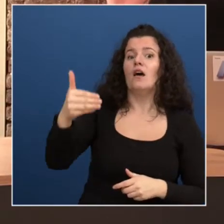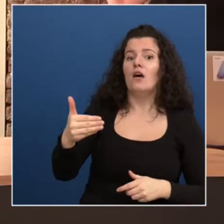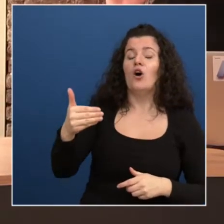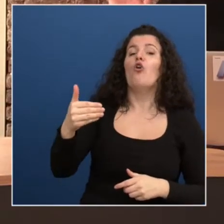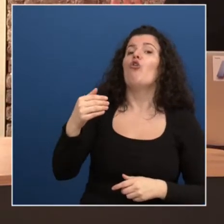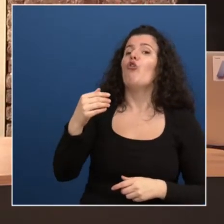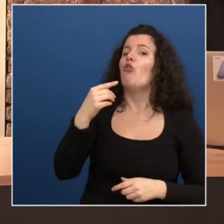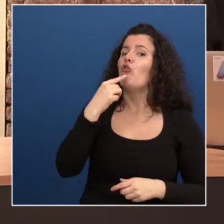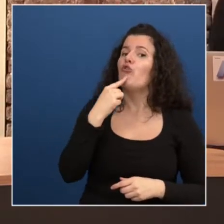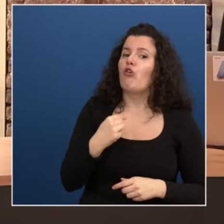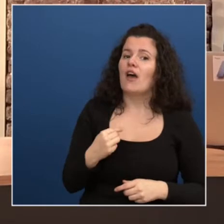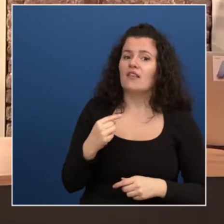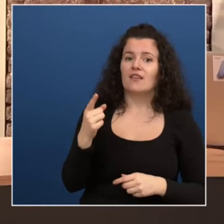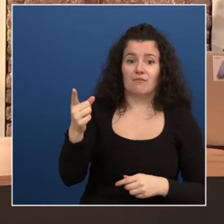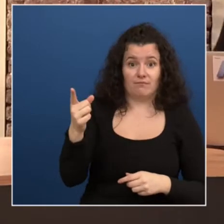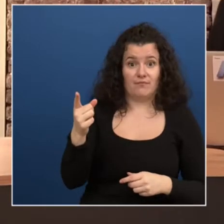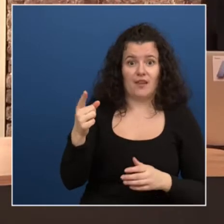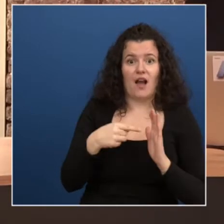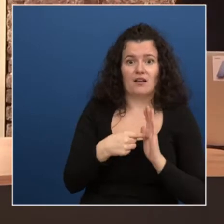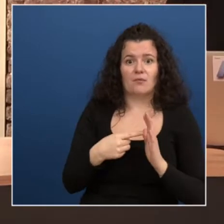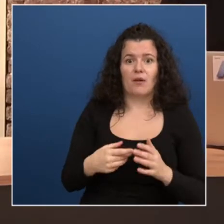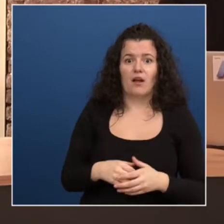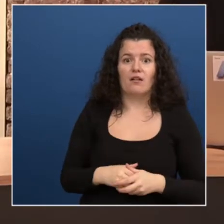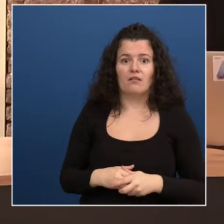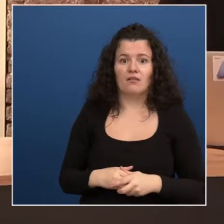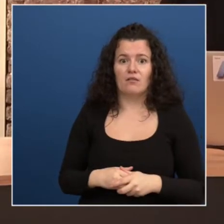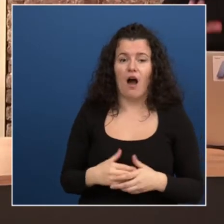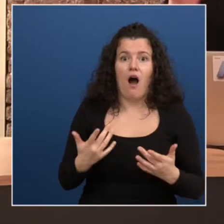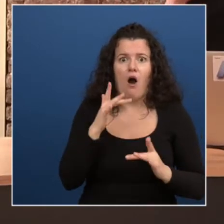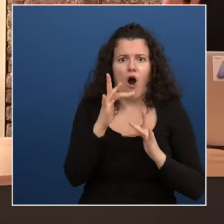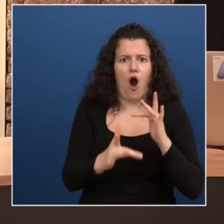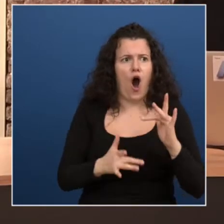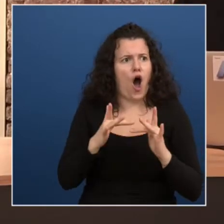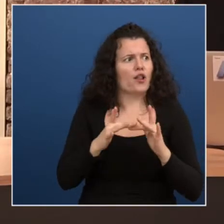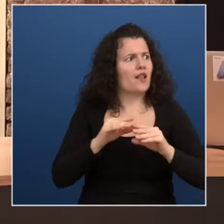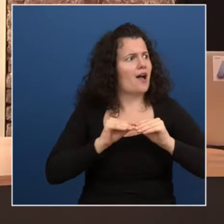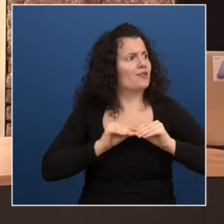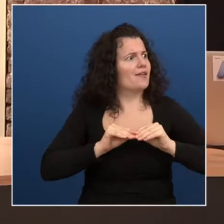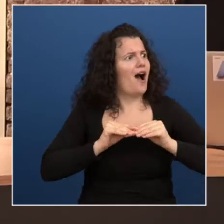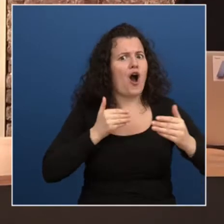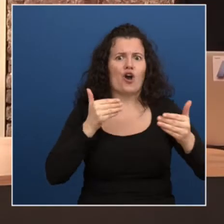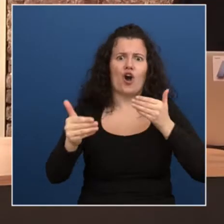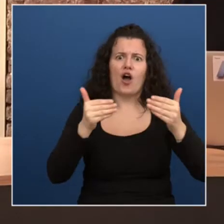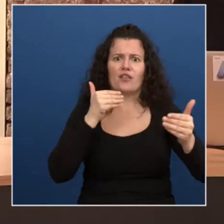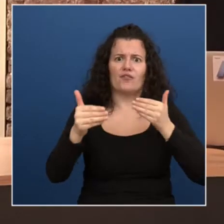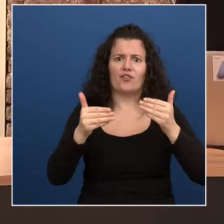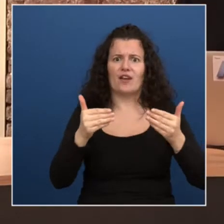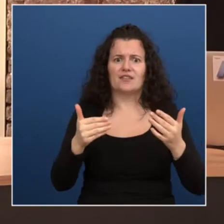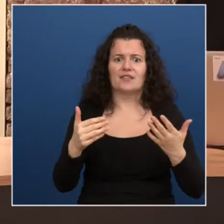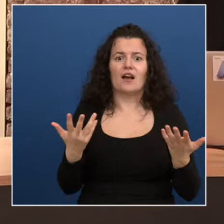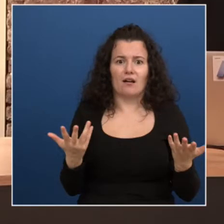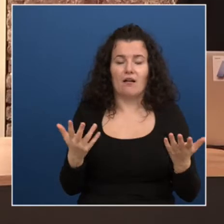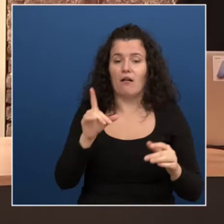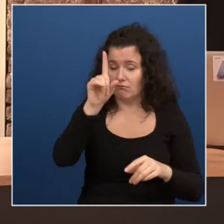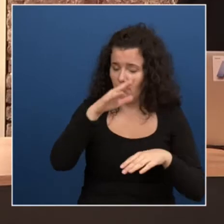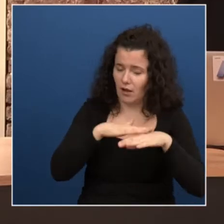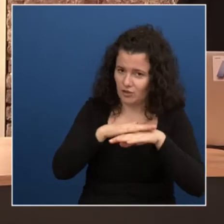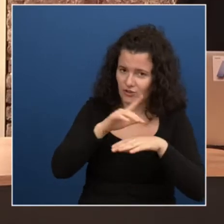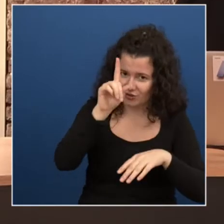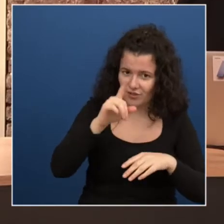oh my God, then I'm thinking I'm presenting at an online conference. No, in Western Europe, sorry, where I live, in Belgium, and the